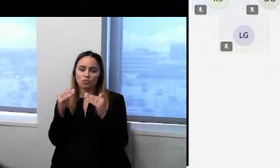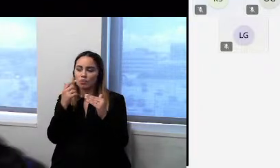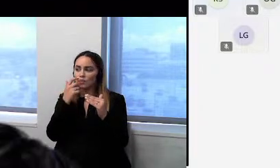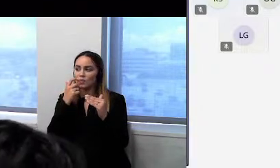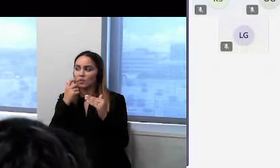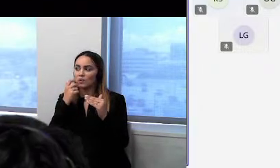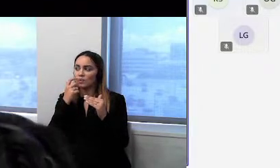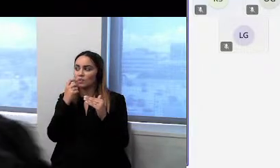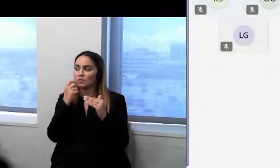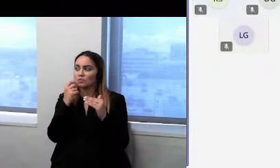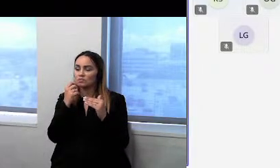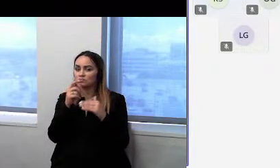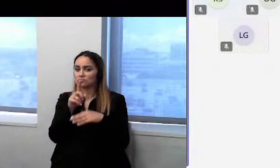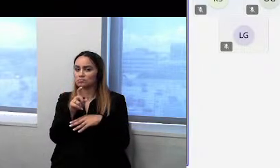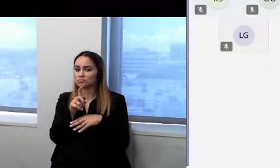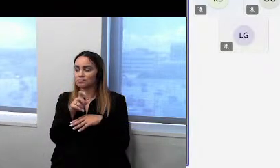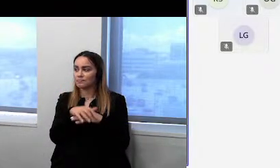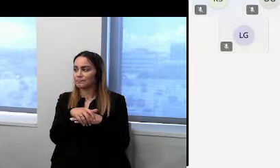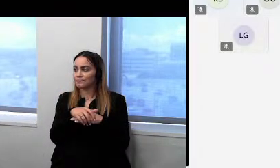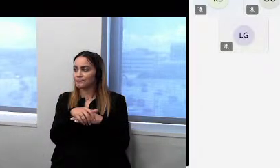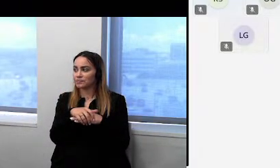that those